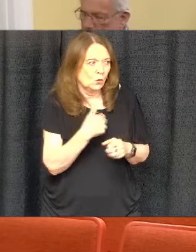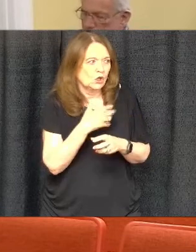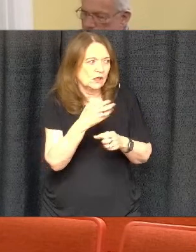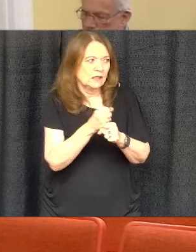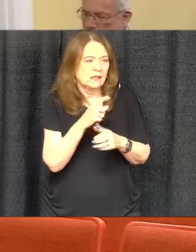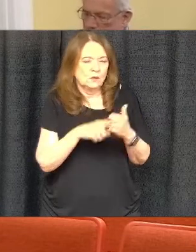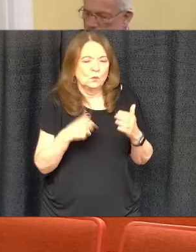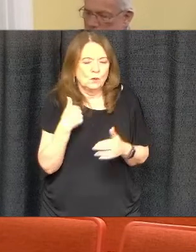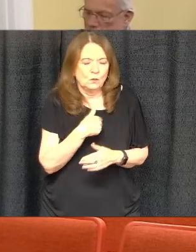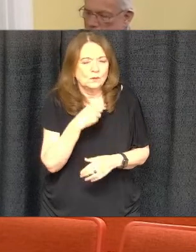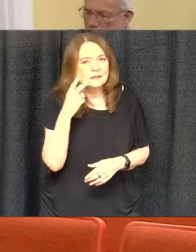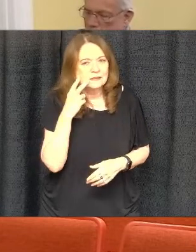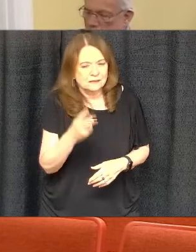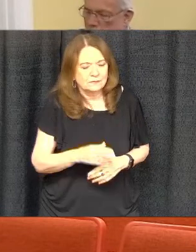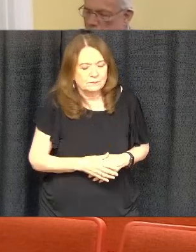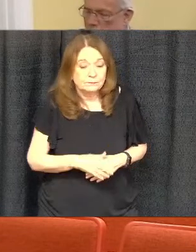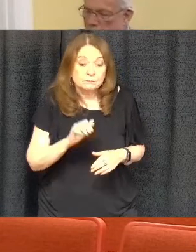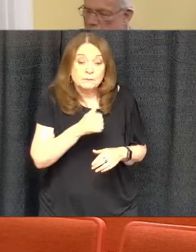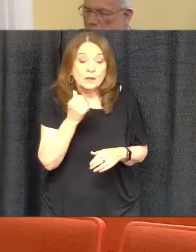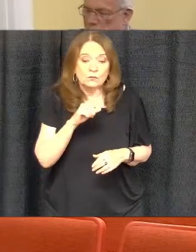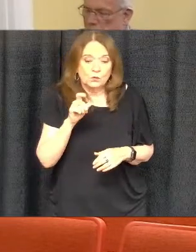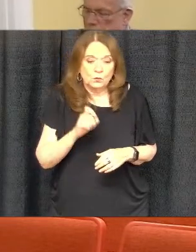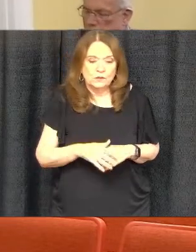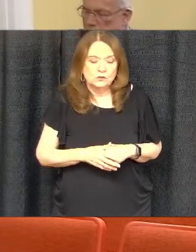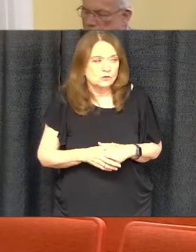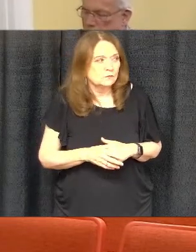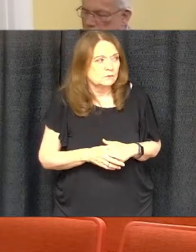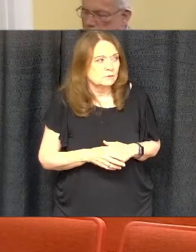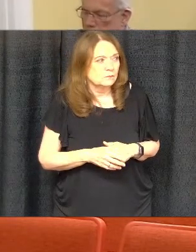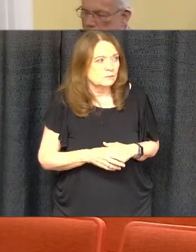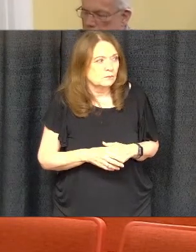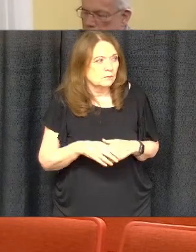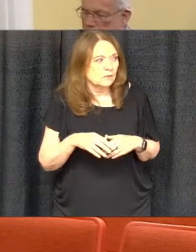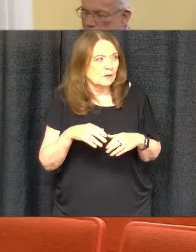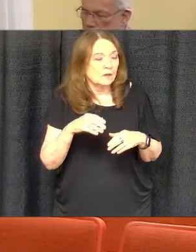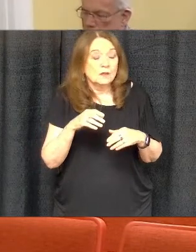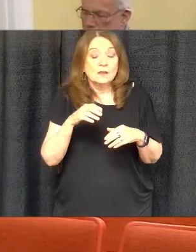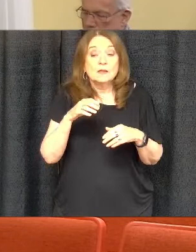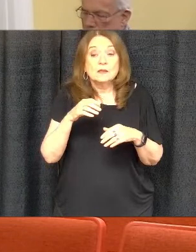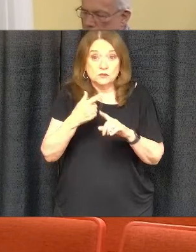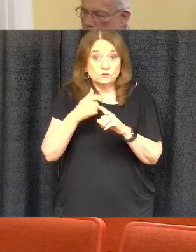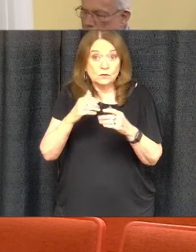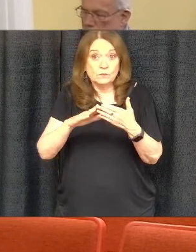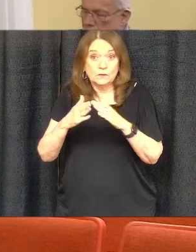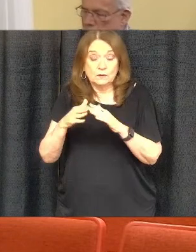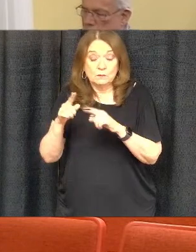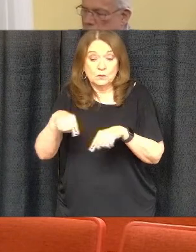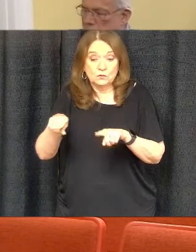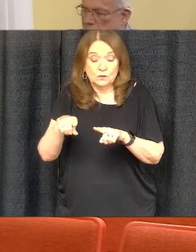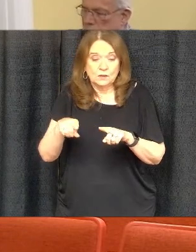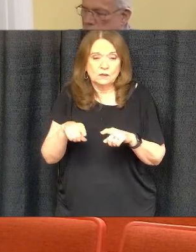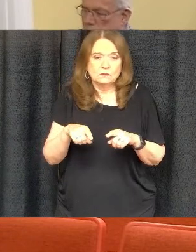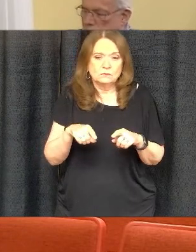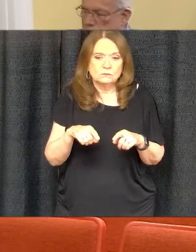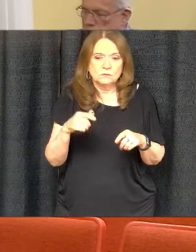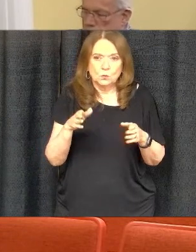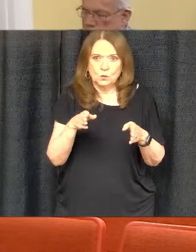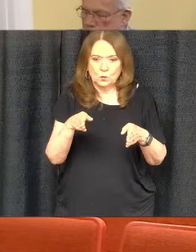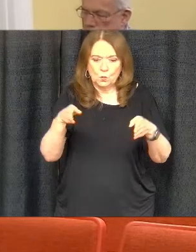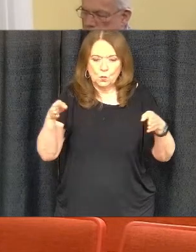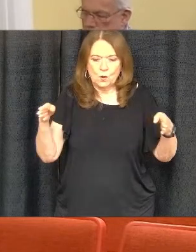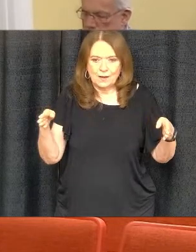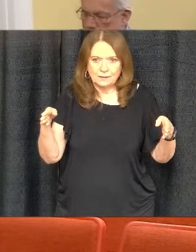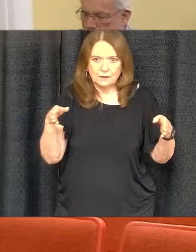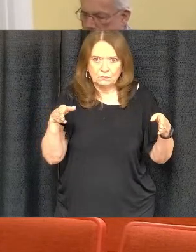see. My other question though is actually coming from the community. And that is, we're widening the road and making